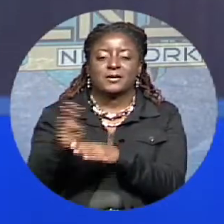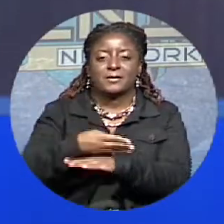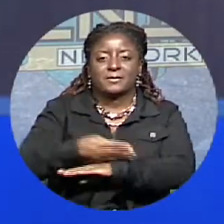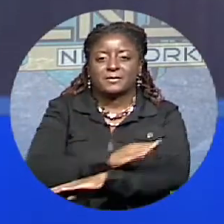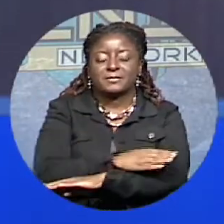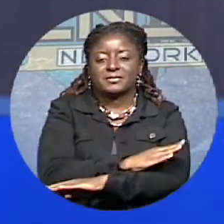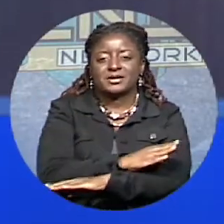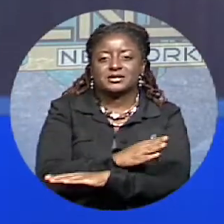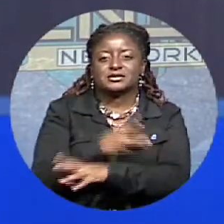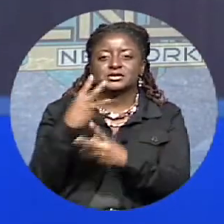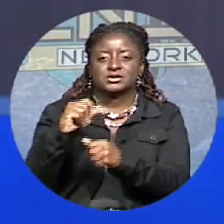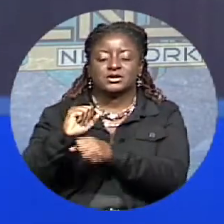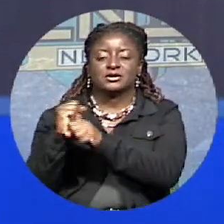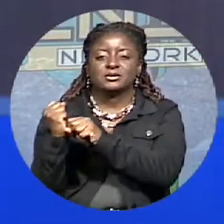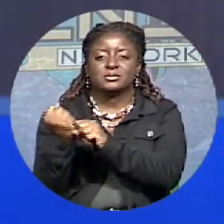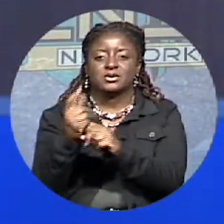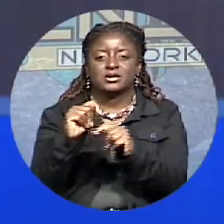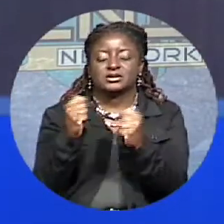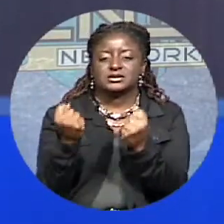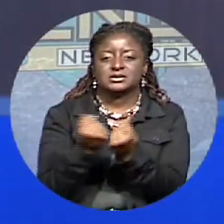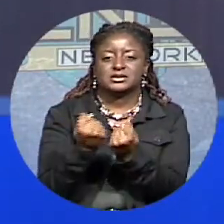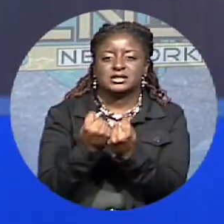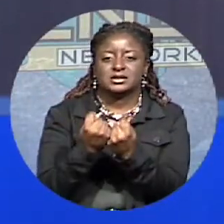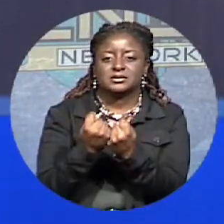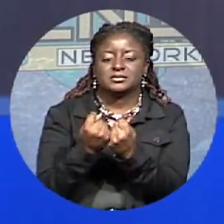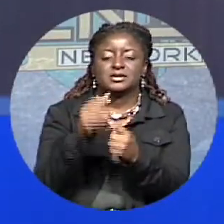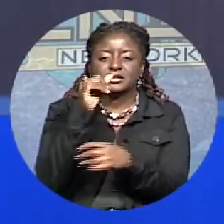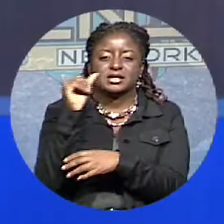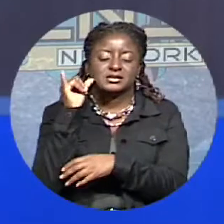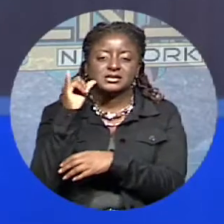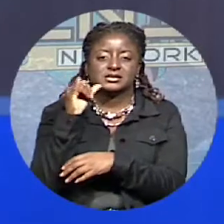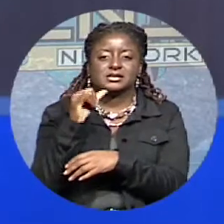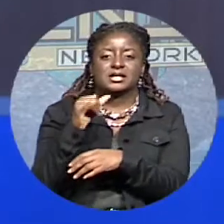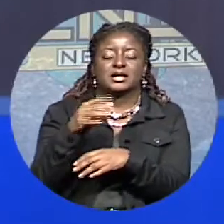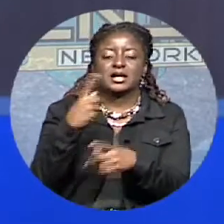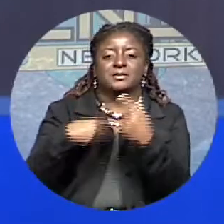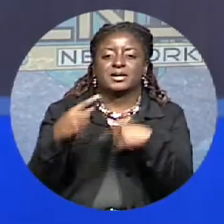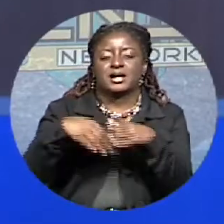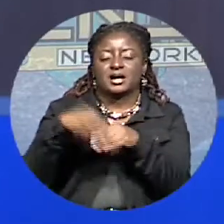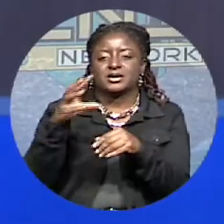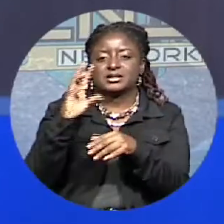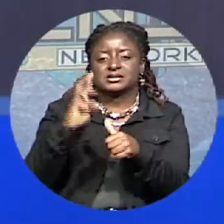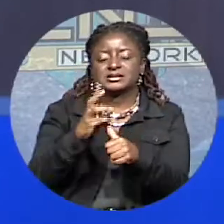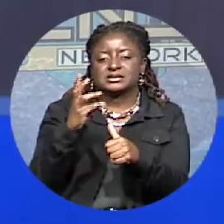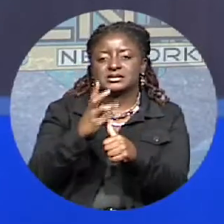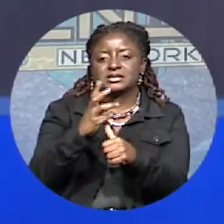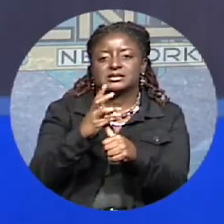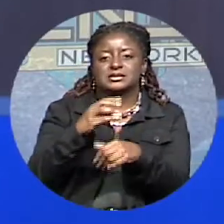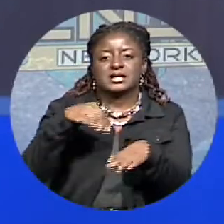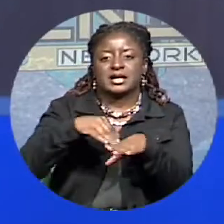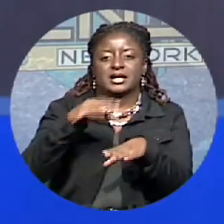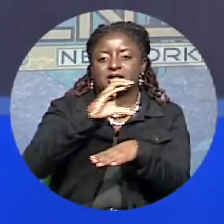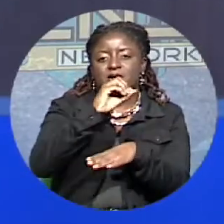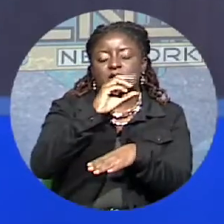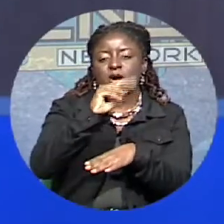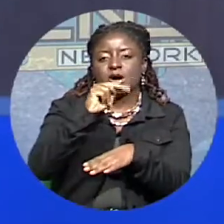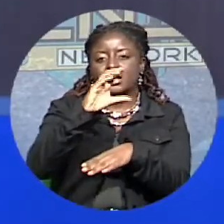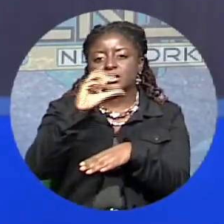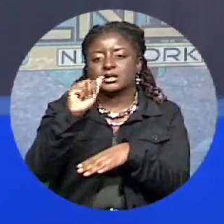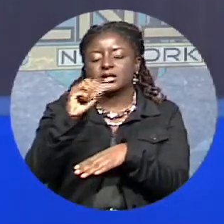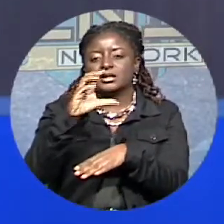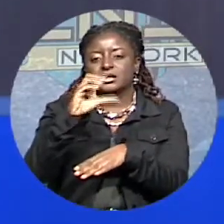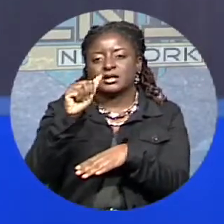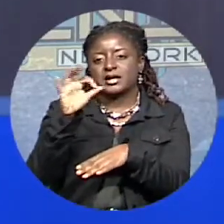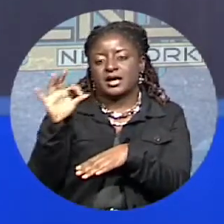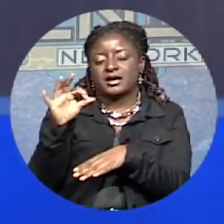play yesterday at the 2013 CONCACAF World Cup qualifier. They hit the sand at Malcolm Park for a matchup with Guatemala to determine 5th and